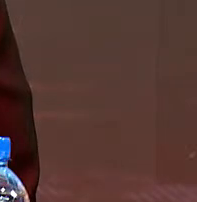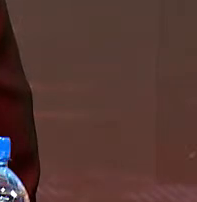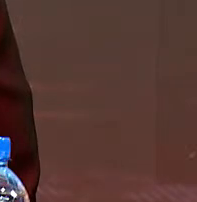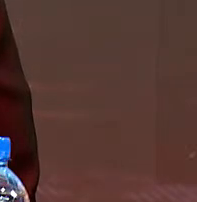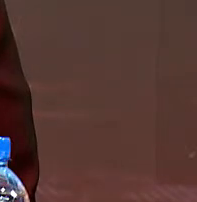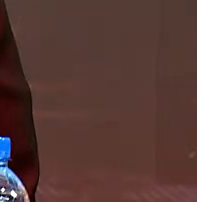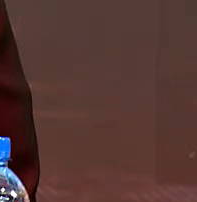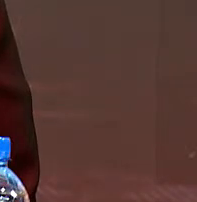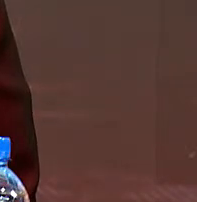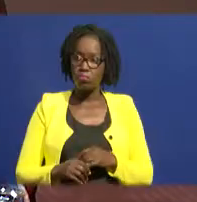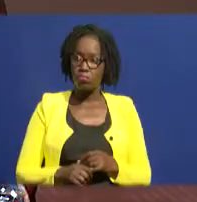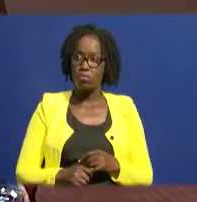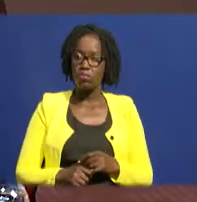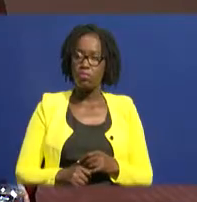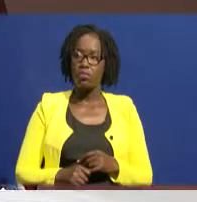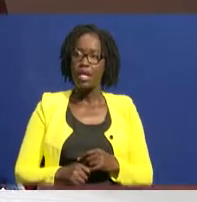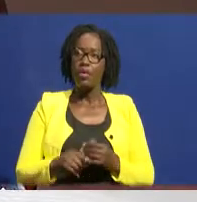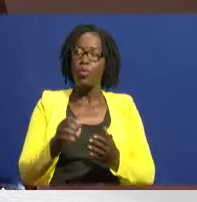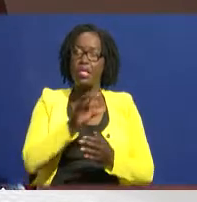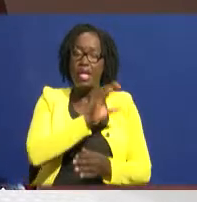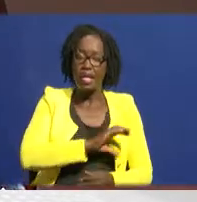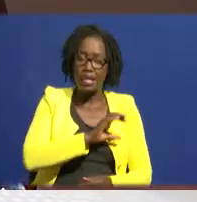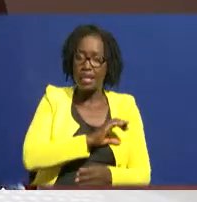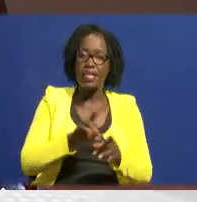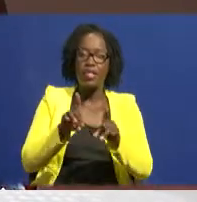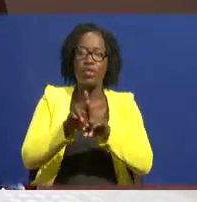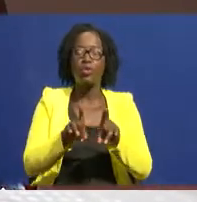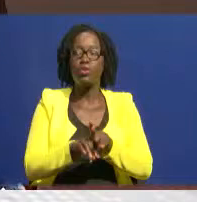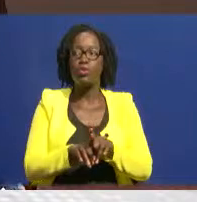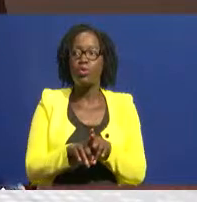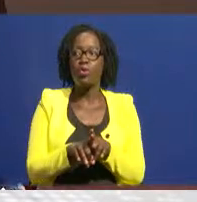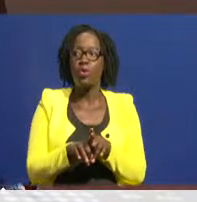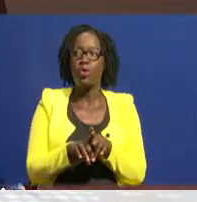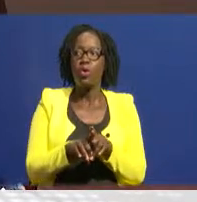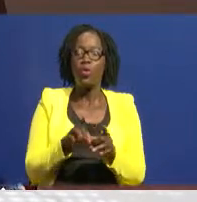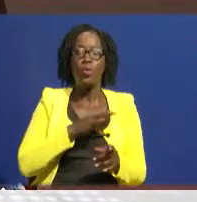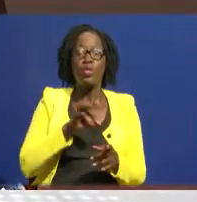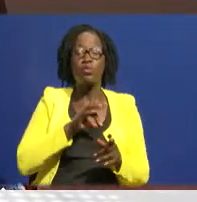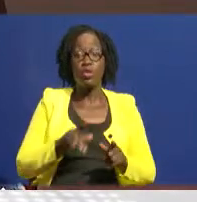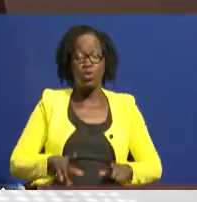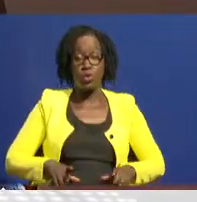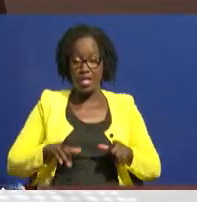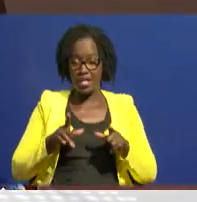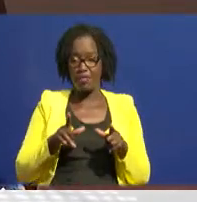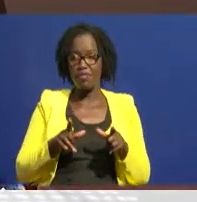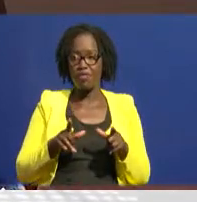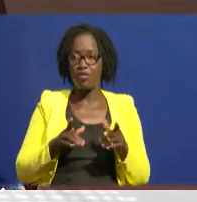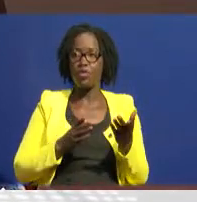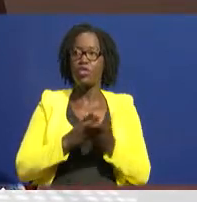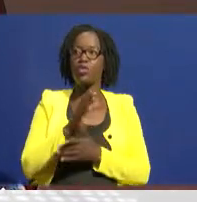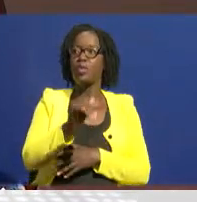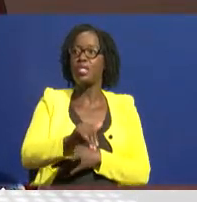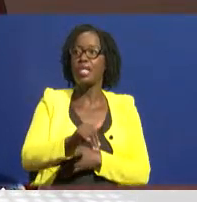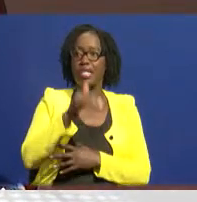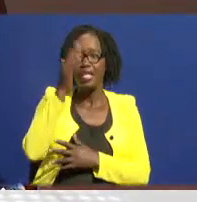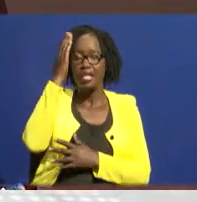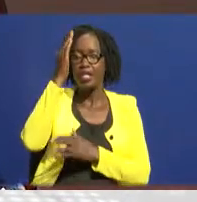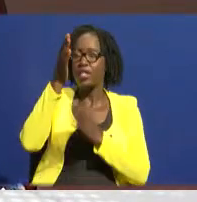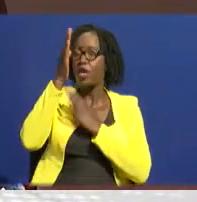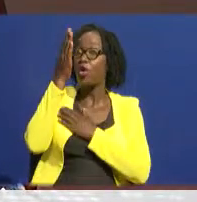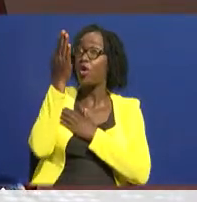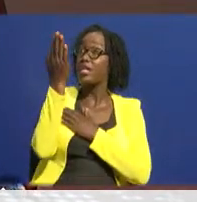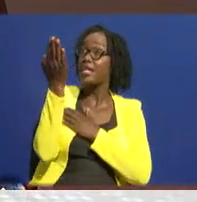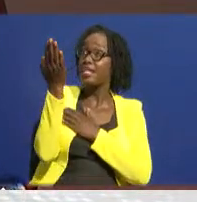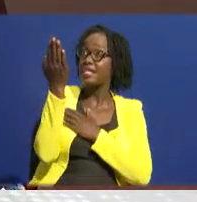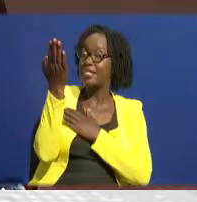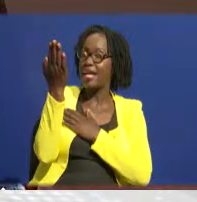mm-hmm. With their character and even with spiritual life. That is to ensure that they know there is God,